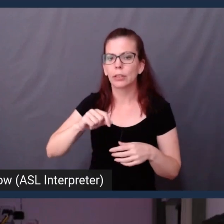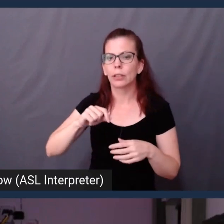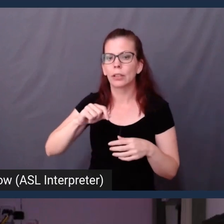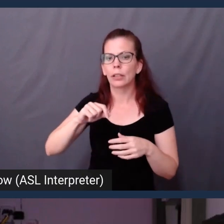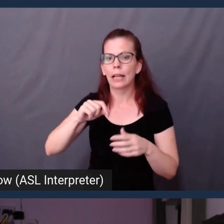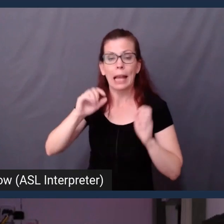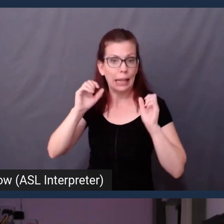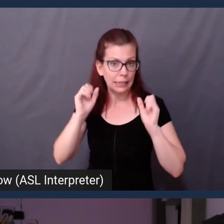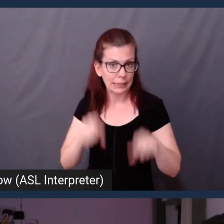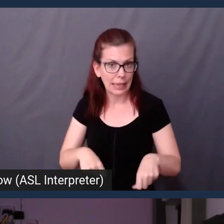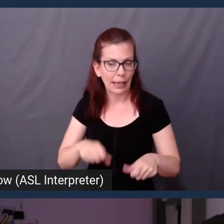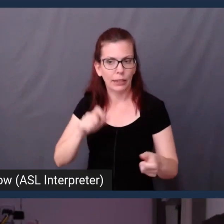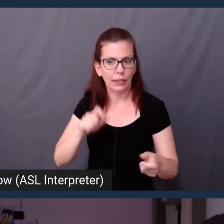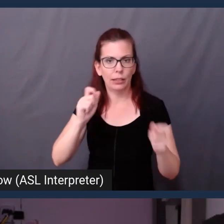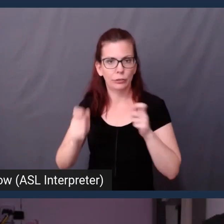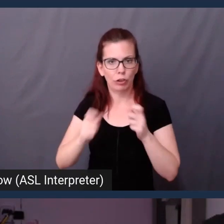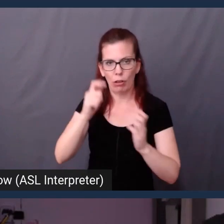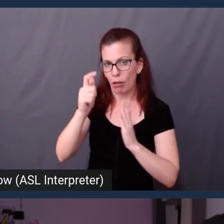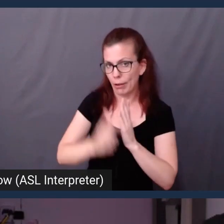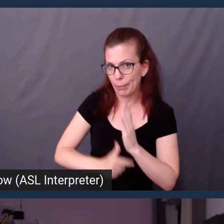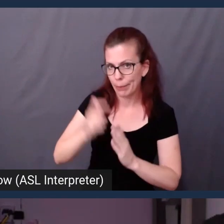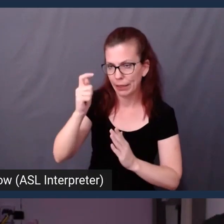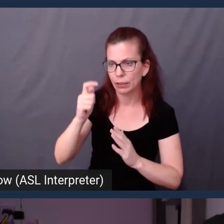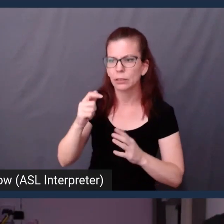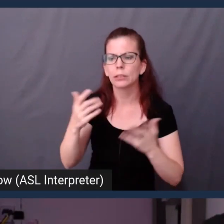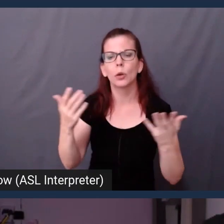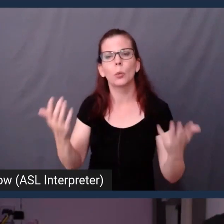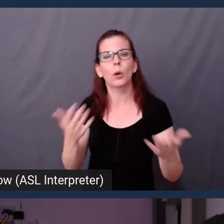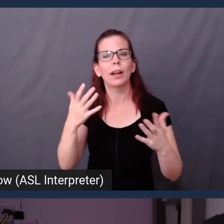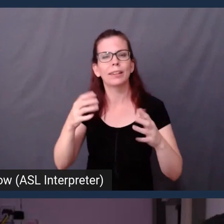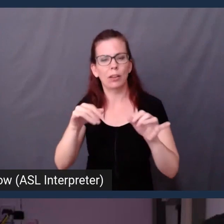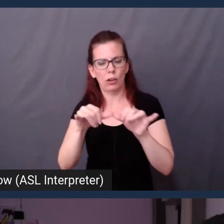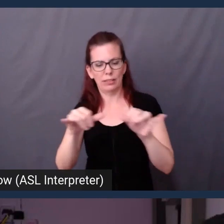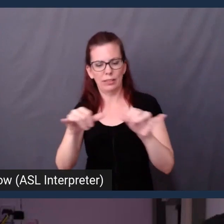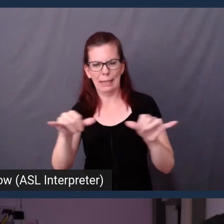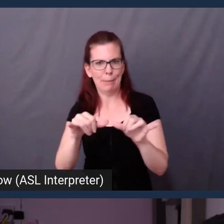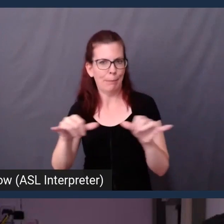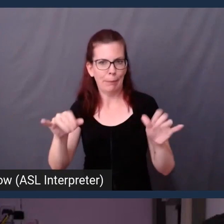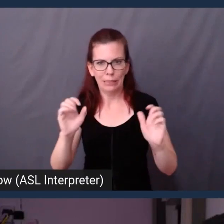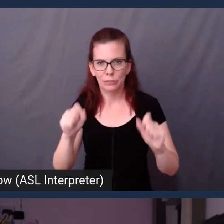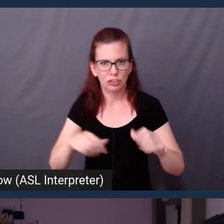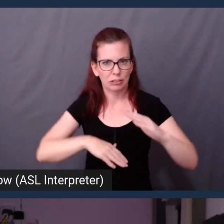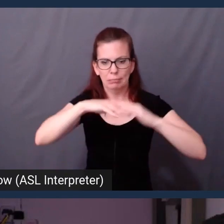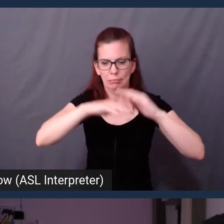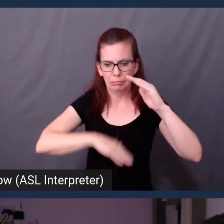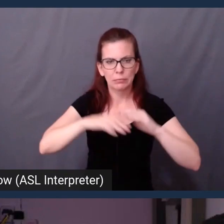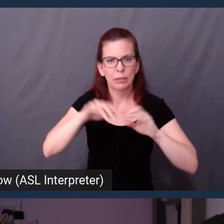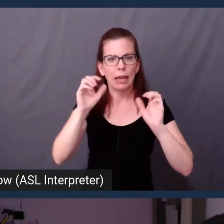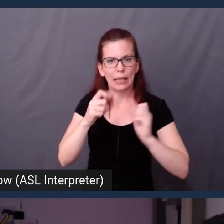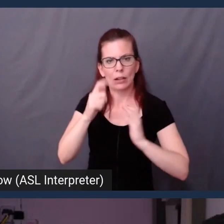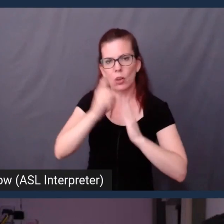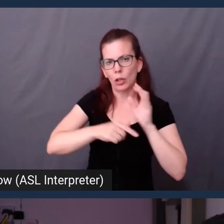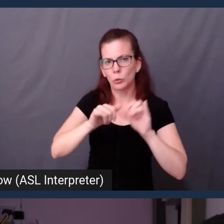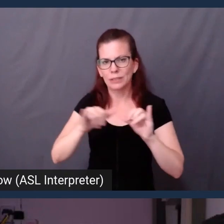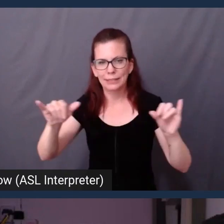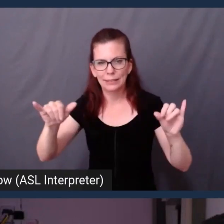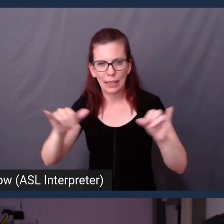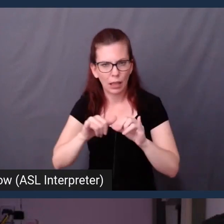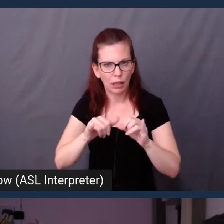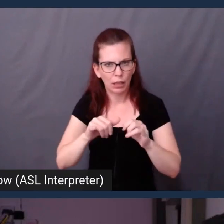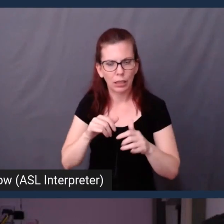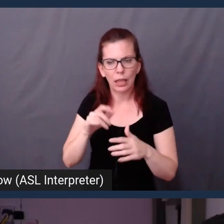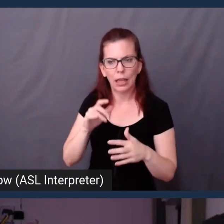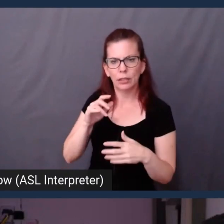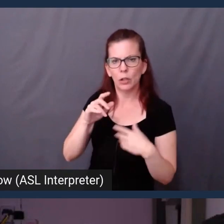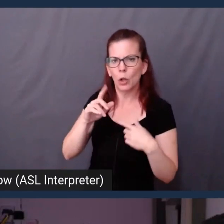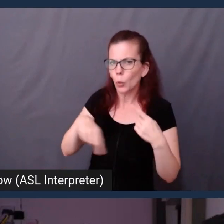It can actually adjust them automatically. So what are the dimensions that I can actually auto scale on, and when might I use